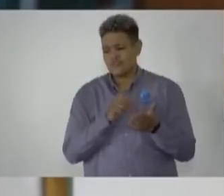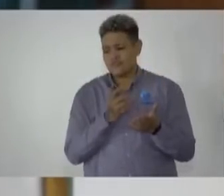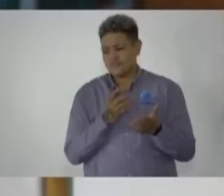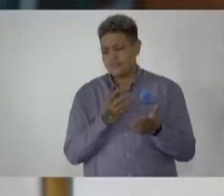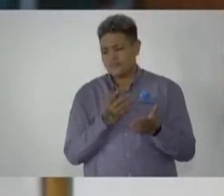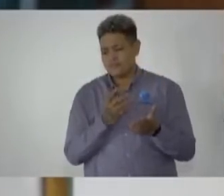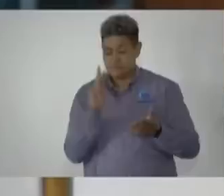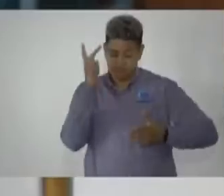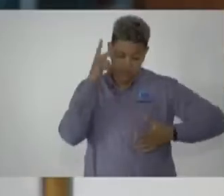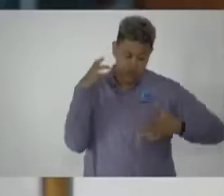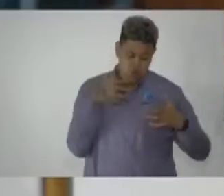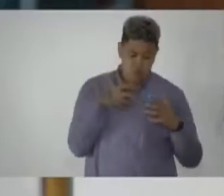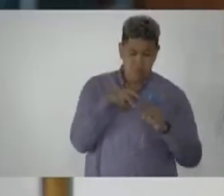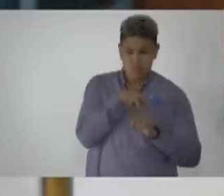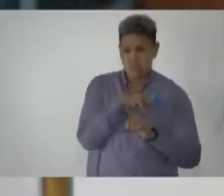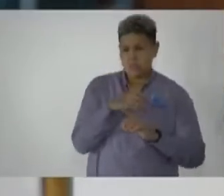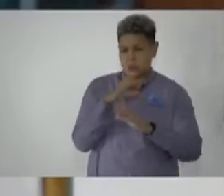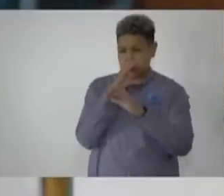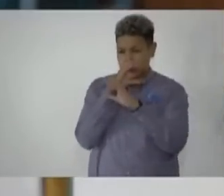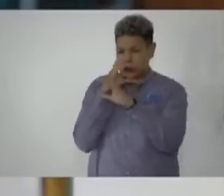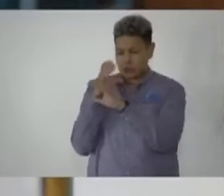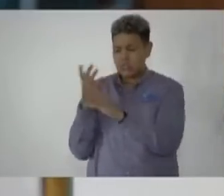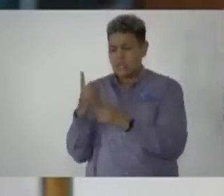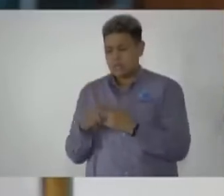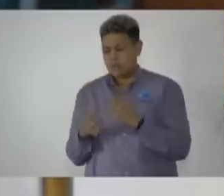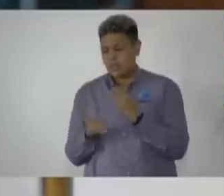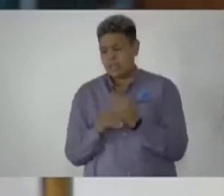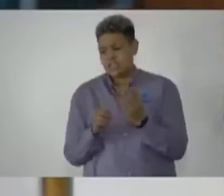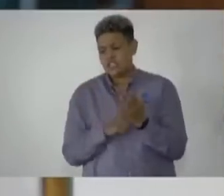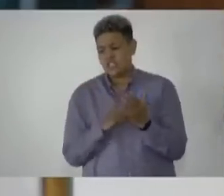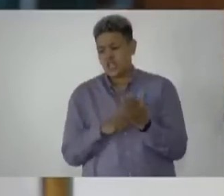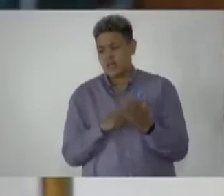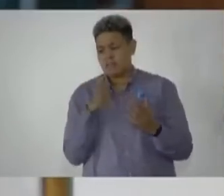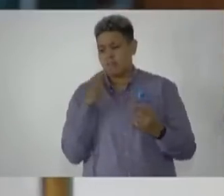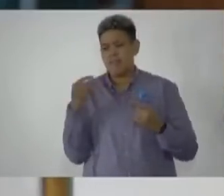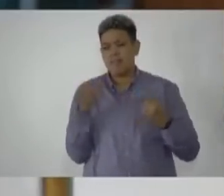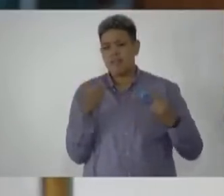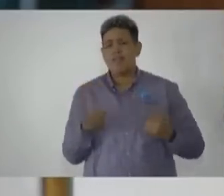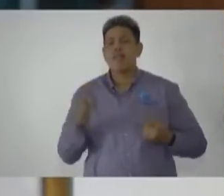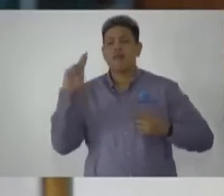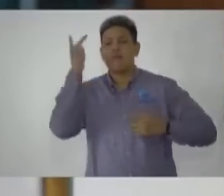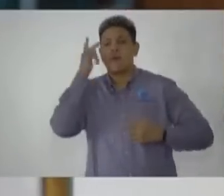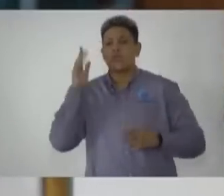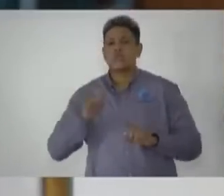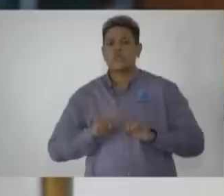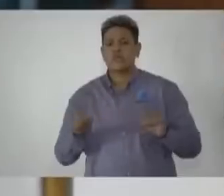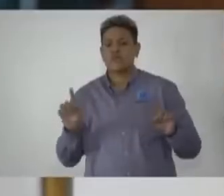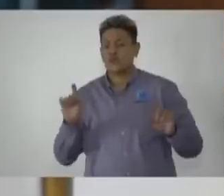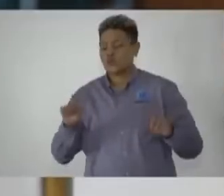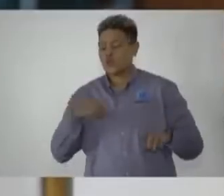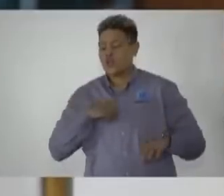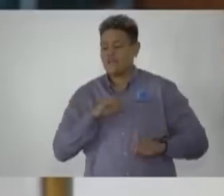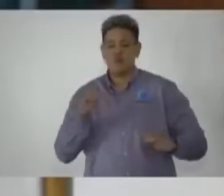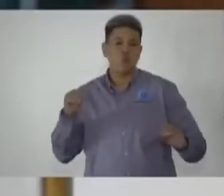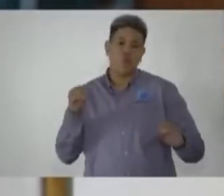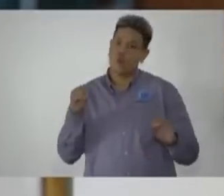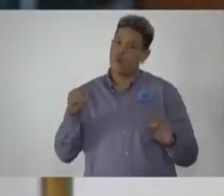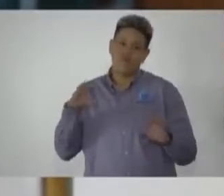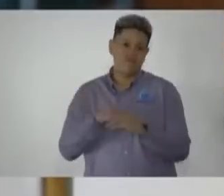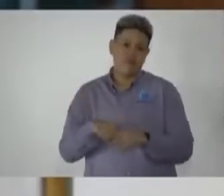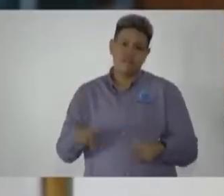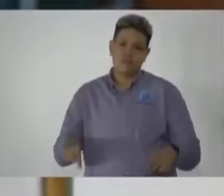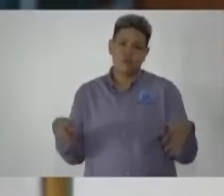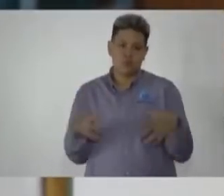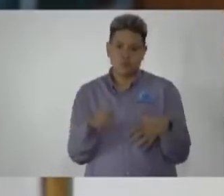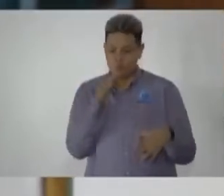positions and the creeping in of sometimes divisive politics should have no place.